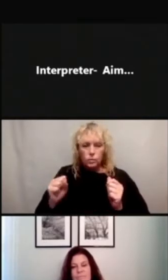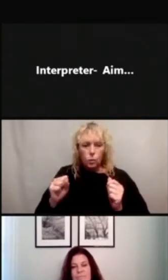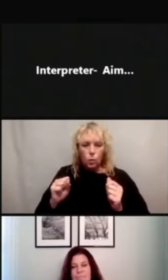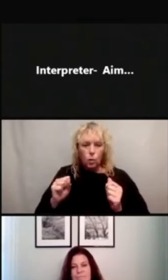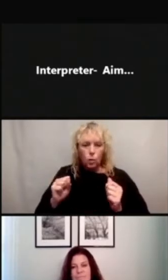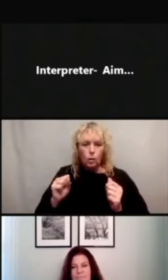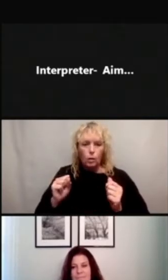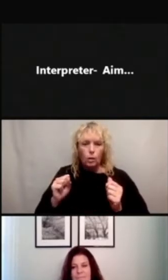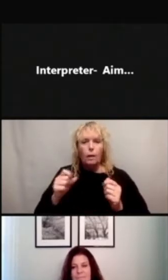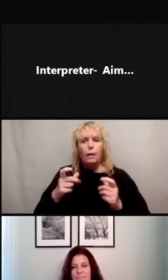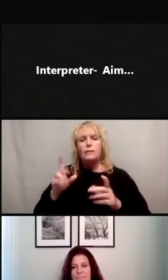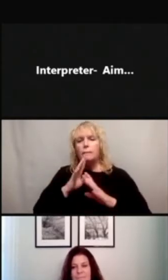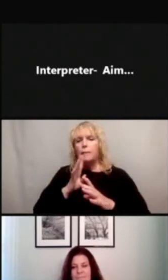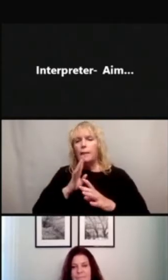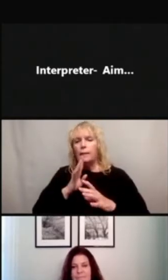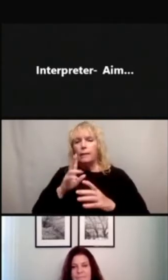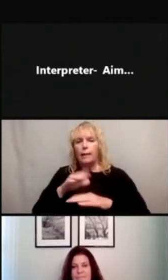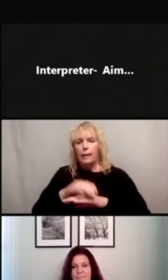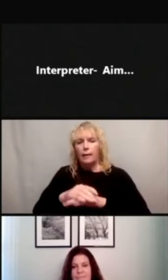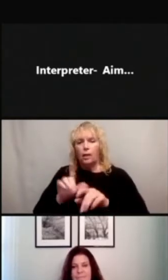as a second language,